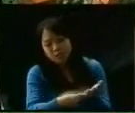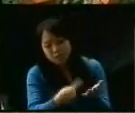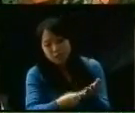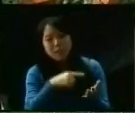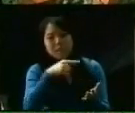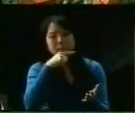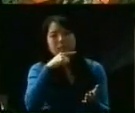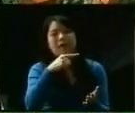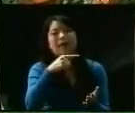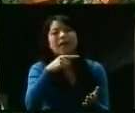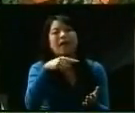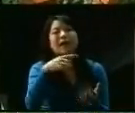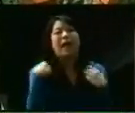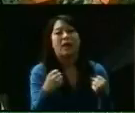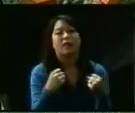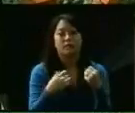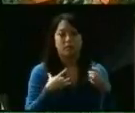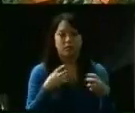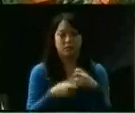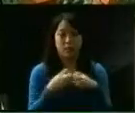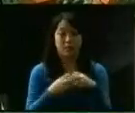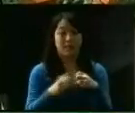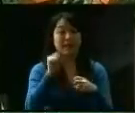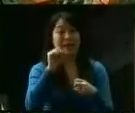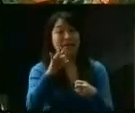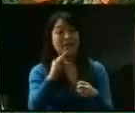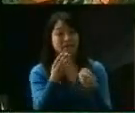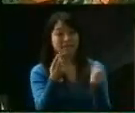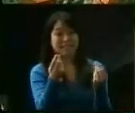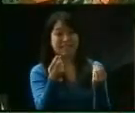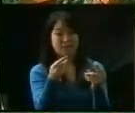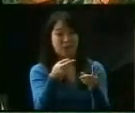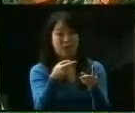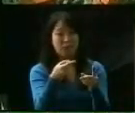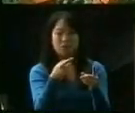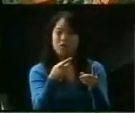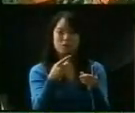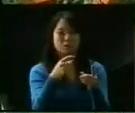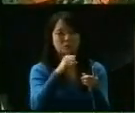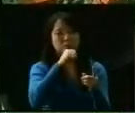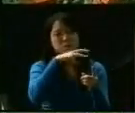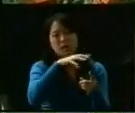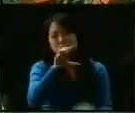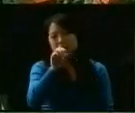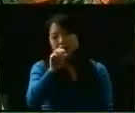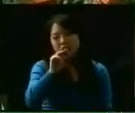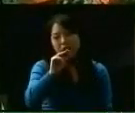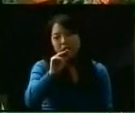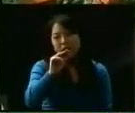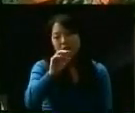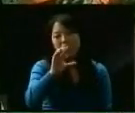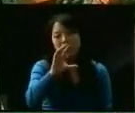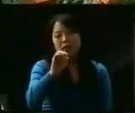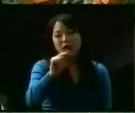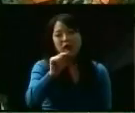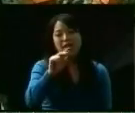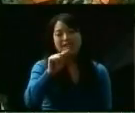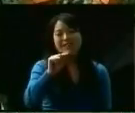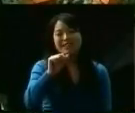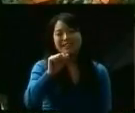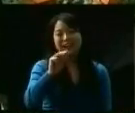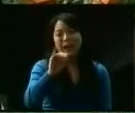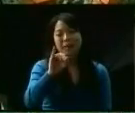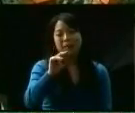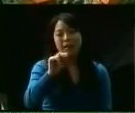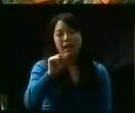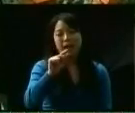here. If material was sold that was contaminated, then there's a public health concern. I think it's